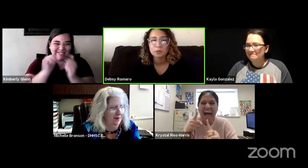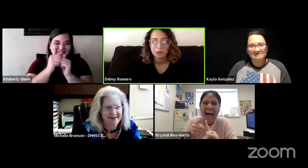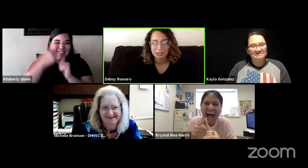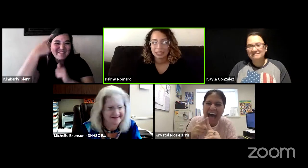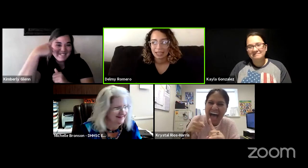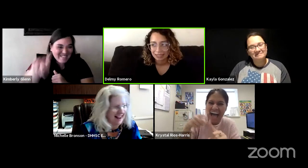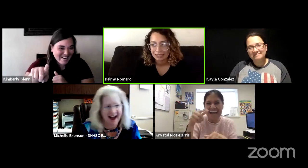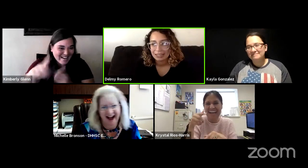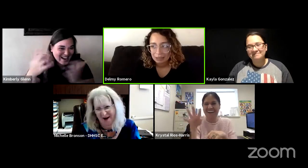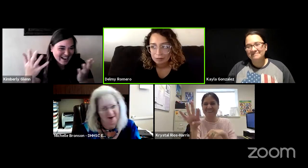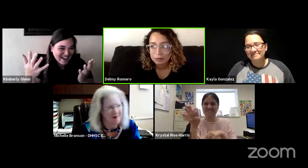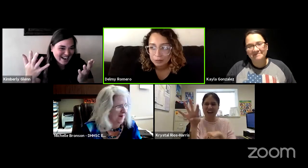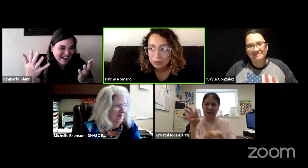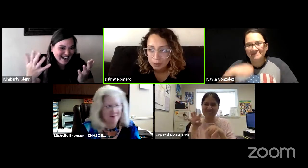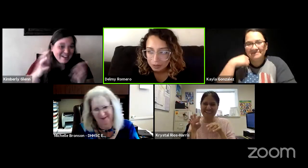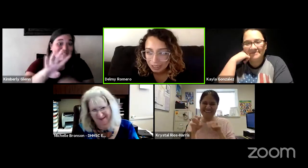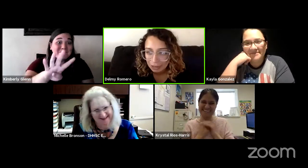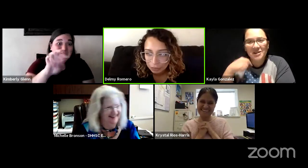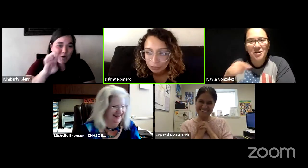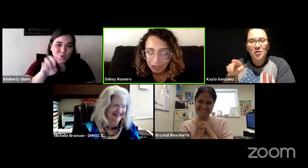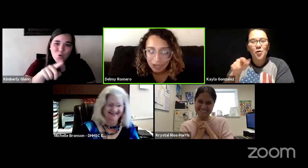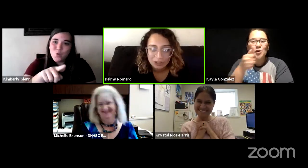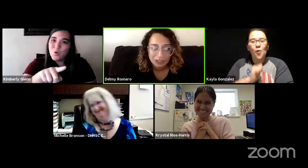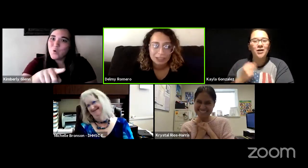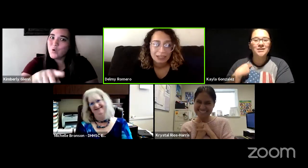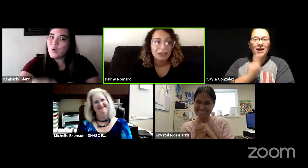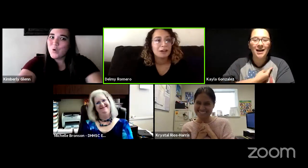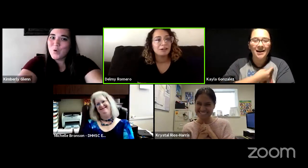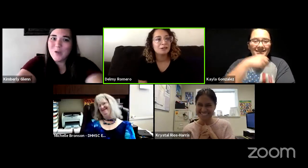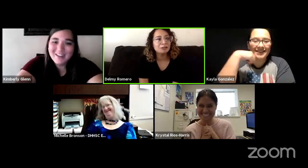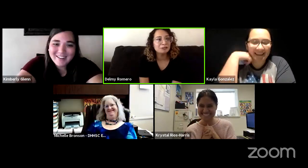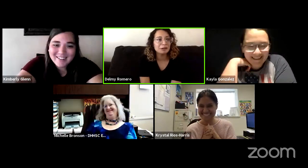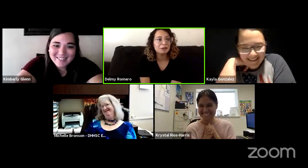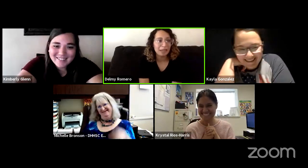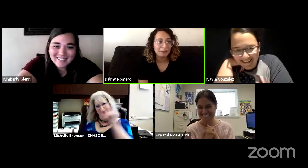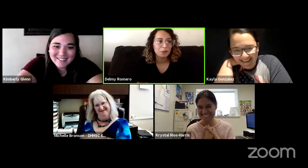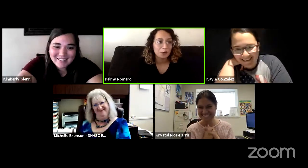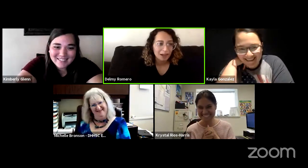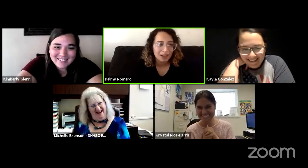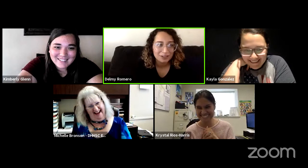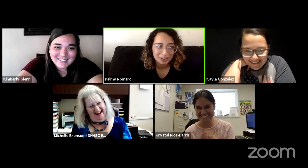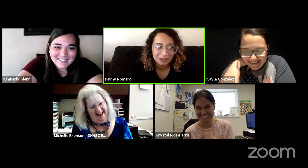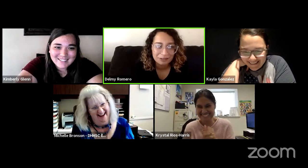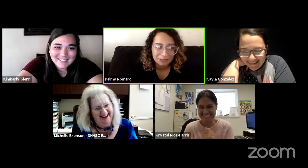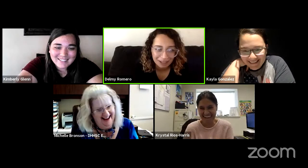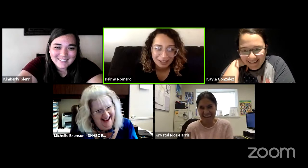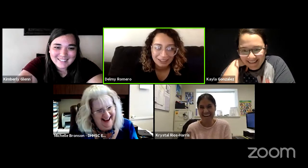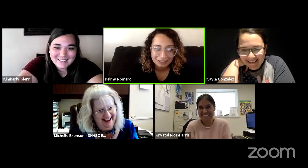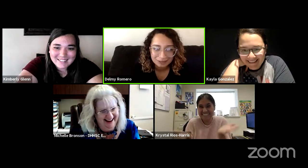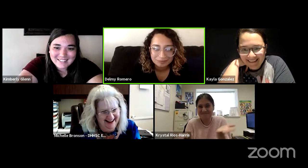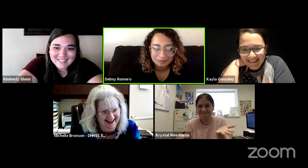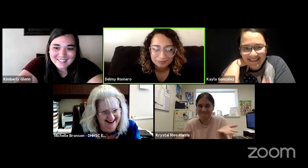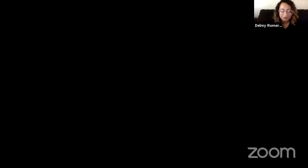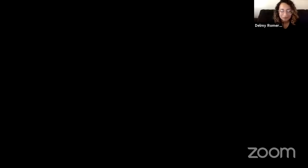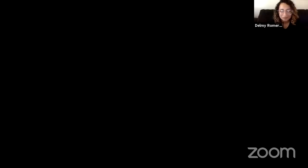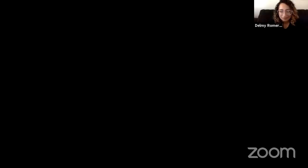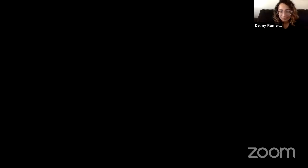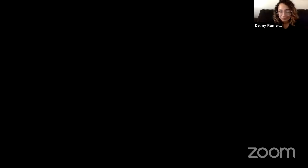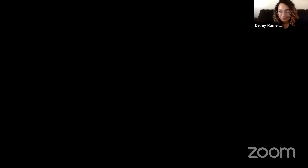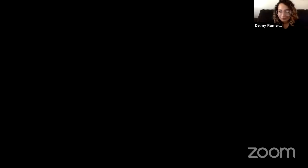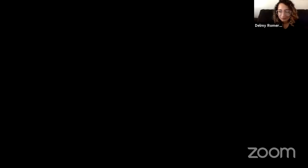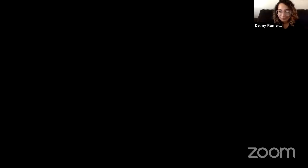Let's do the sports again. We'll do the sports again for 400. Oh, okay, 400, okay.